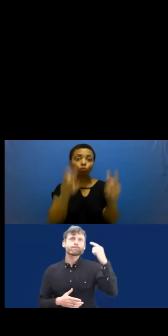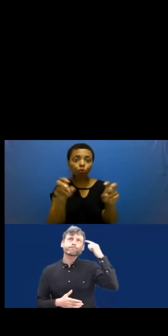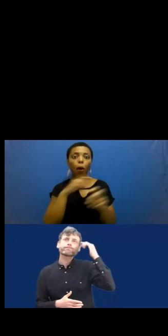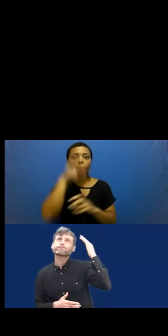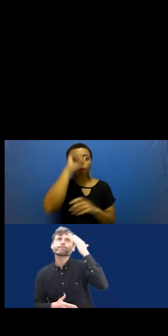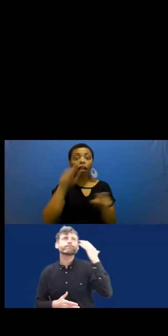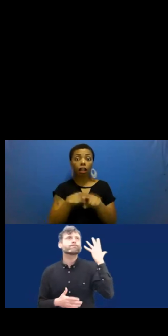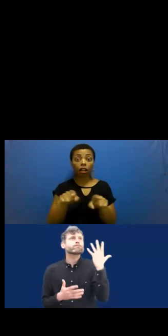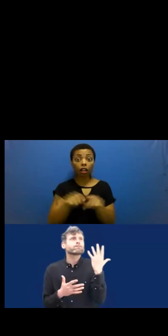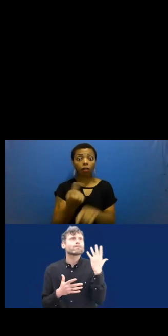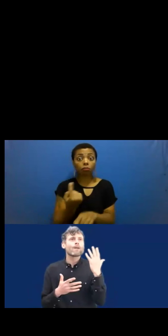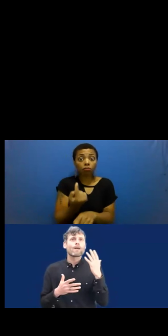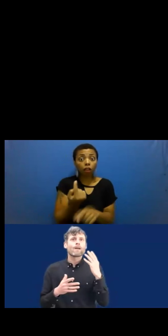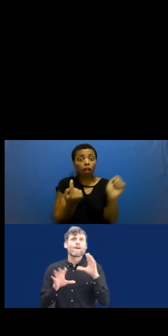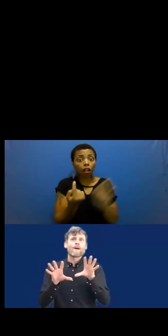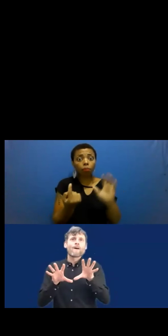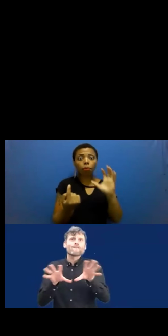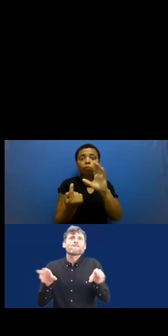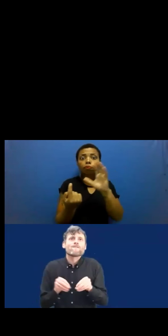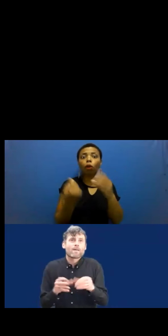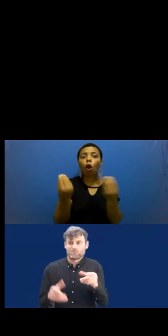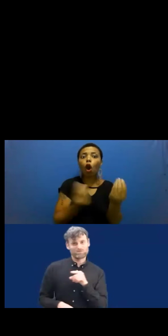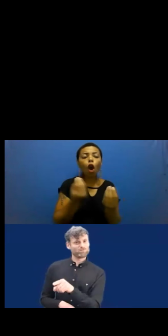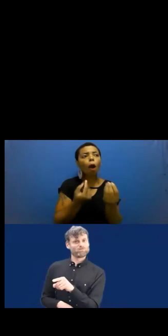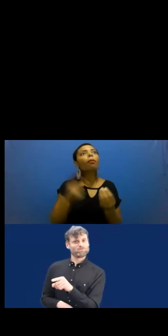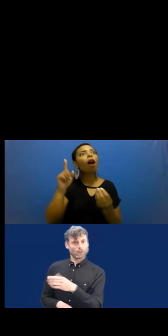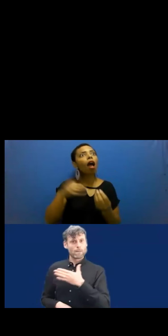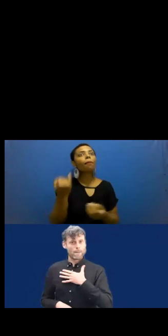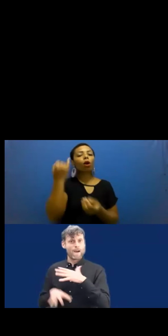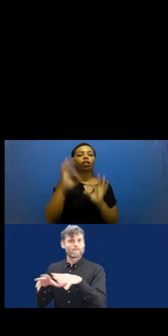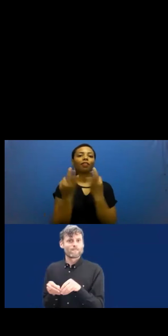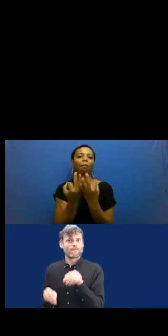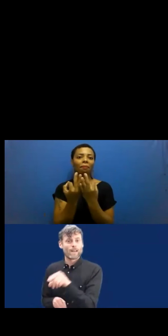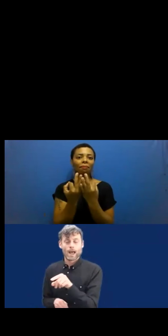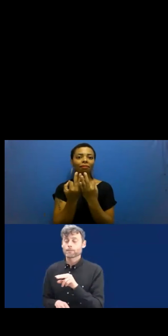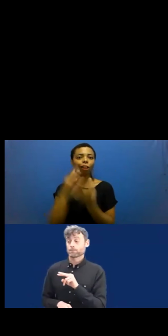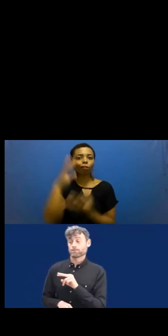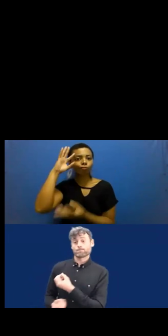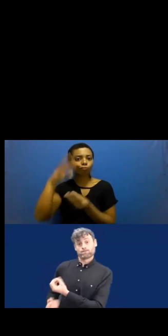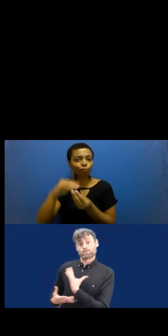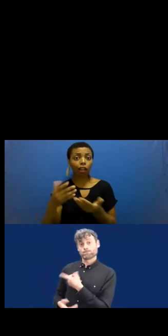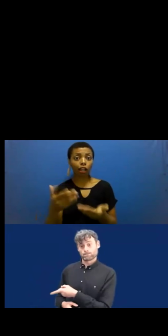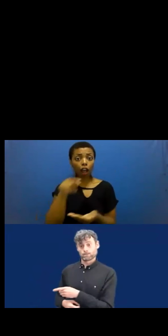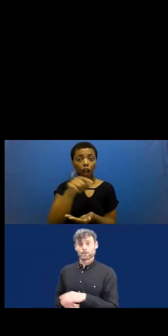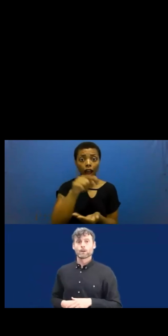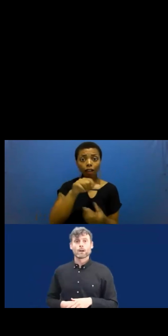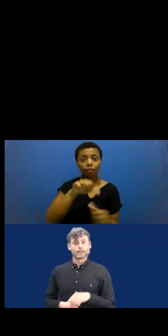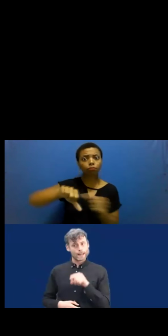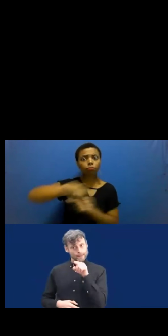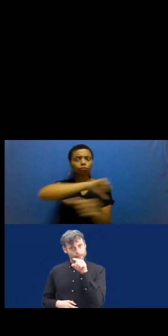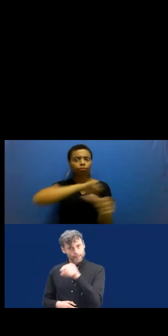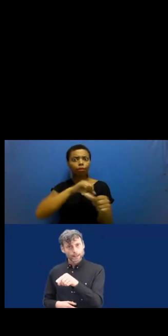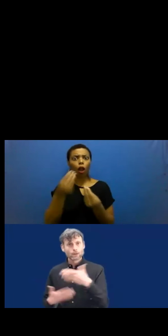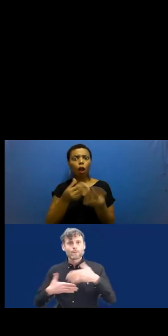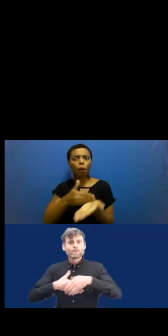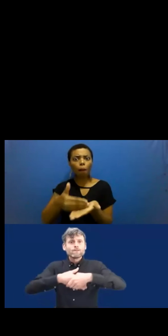the relevance of family. This is in contrast to the role in which friends often impact these components of